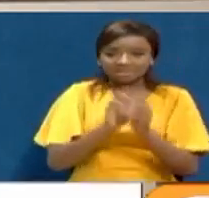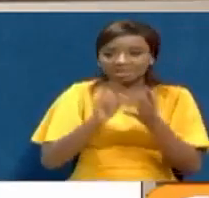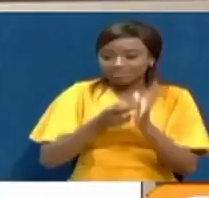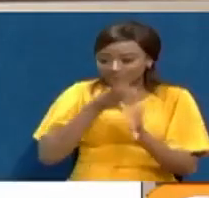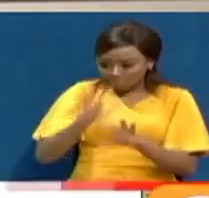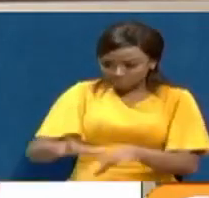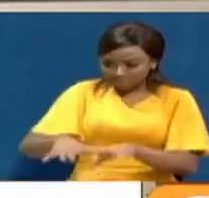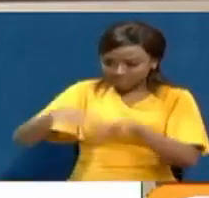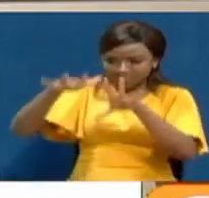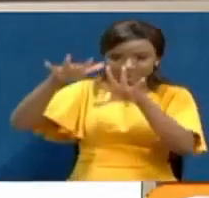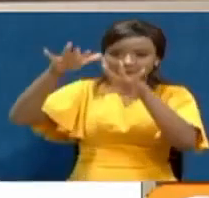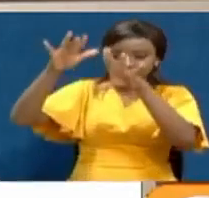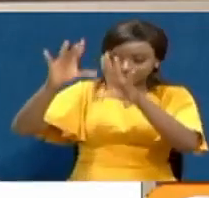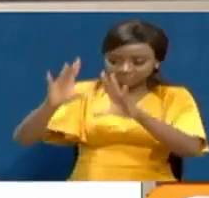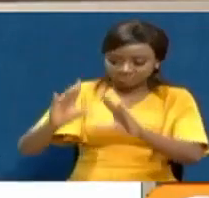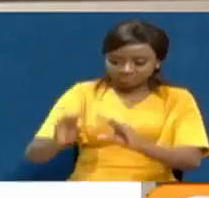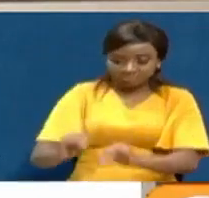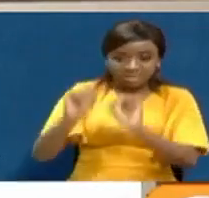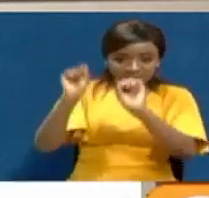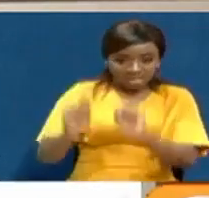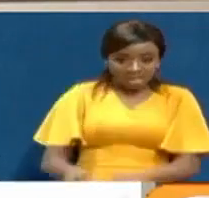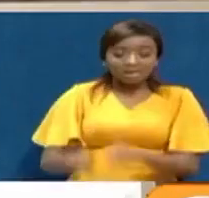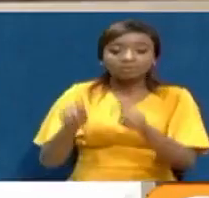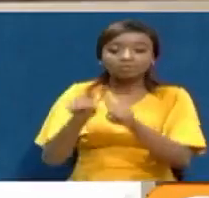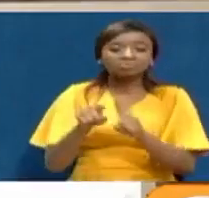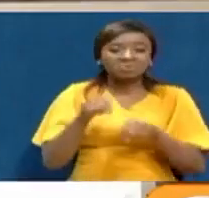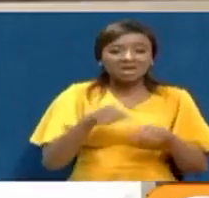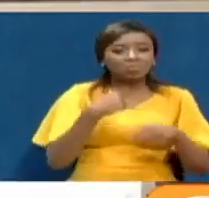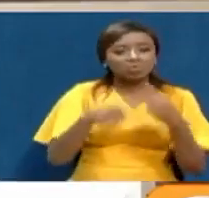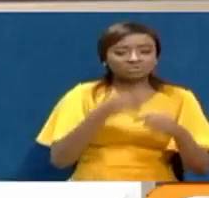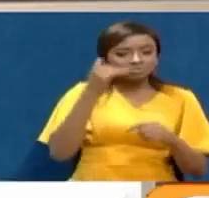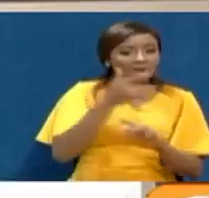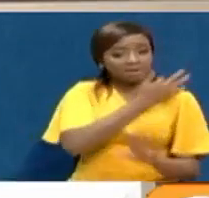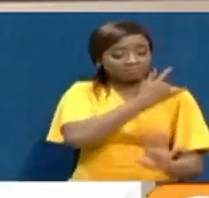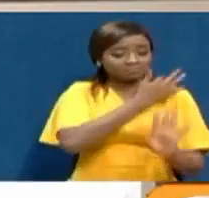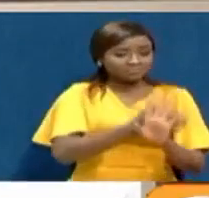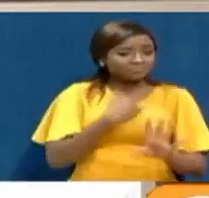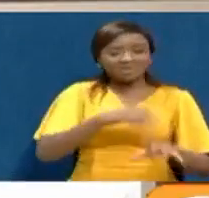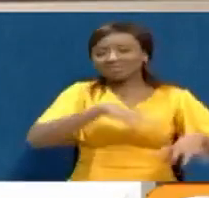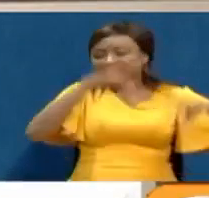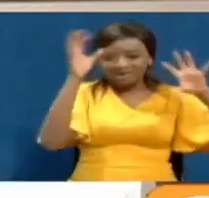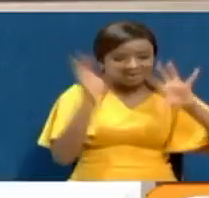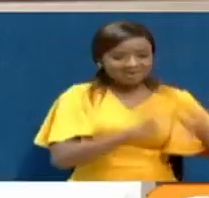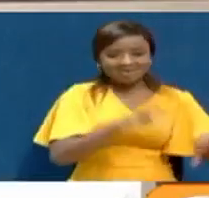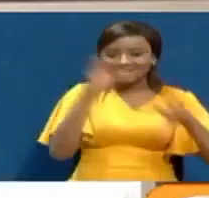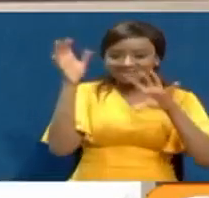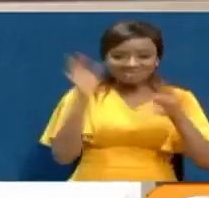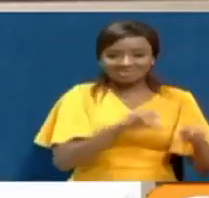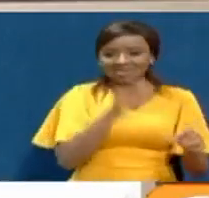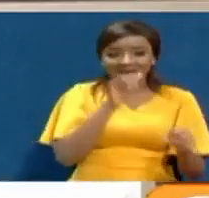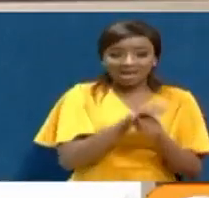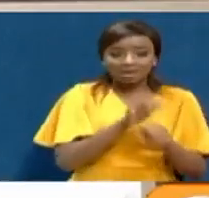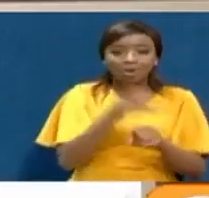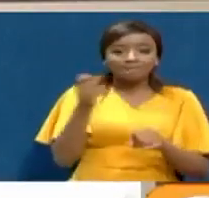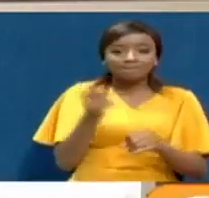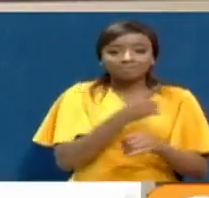this is likely to subside. But currently the flooding is continuing because we see we had a very heavy season. We had heavy rainfall